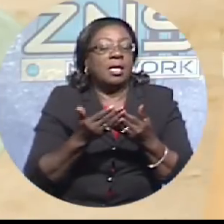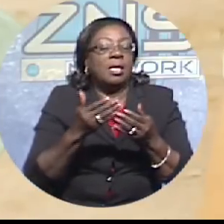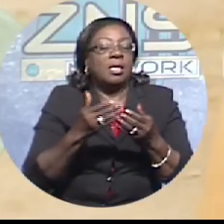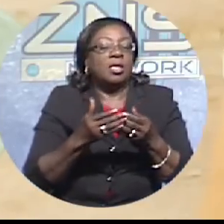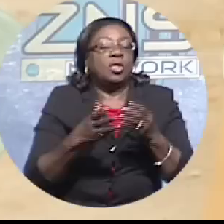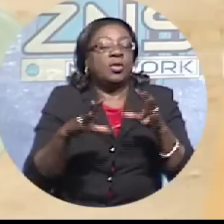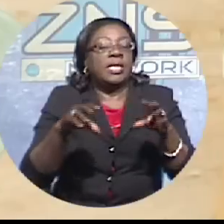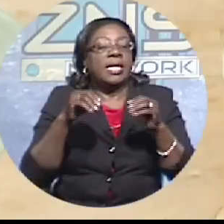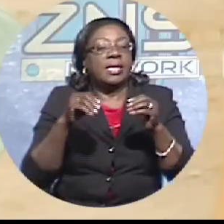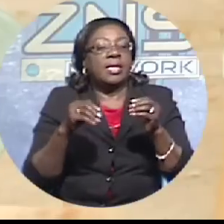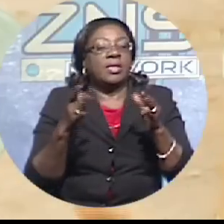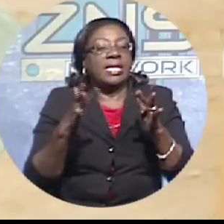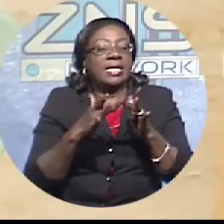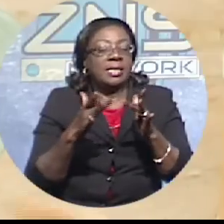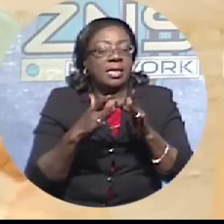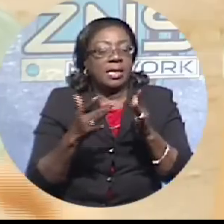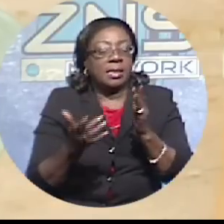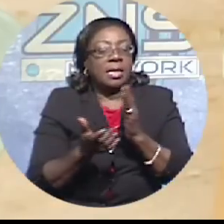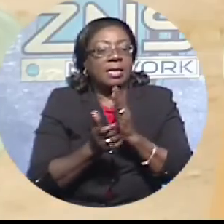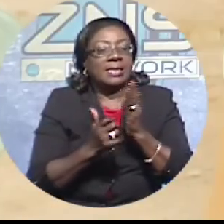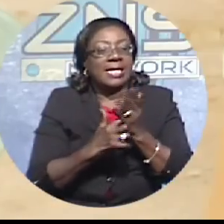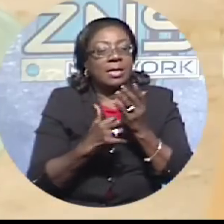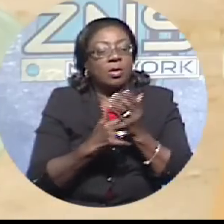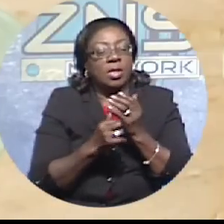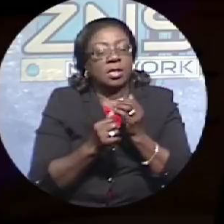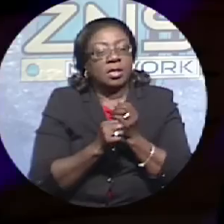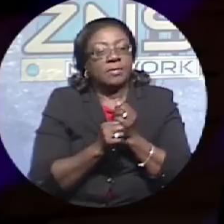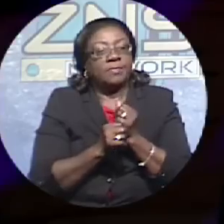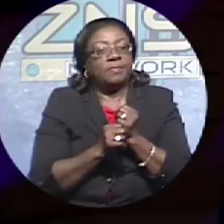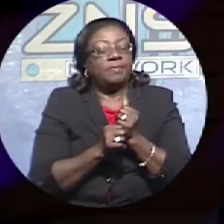browse or shop, I do it all on my phone.